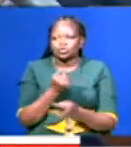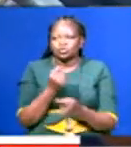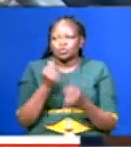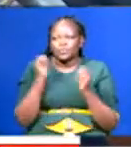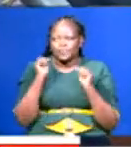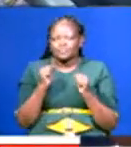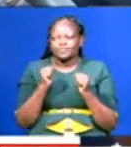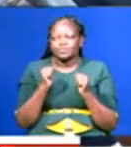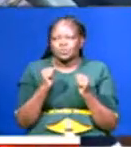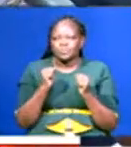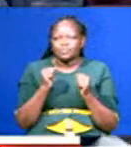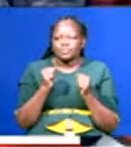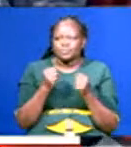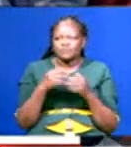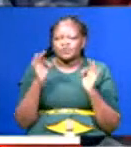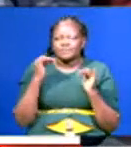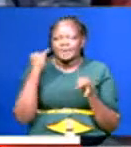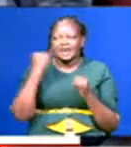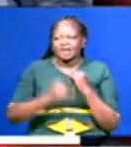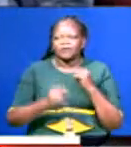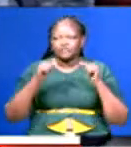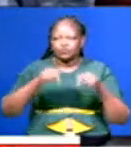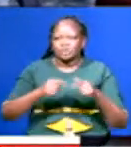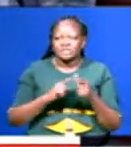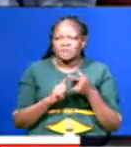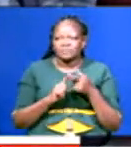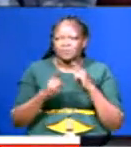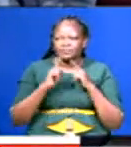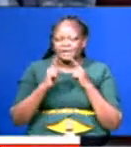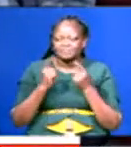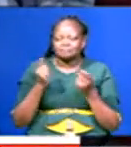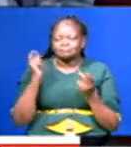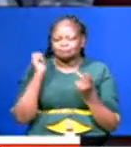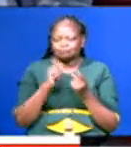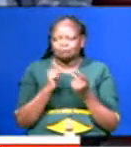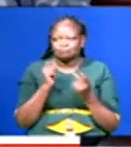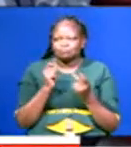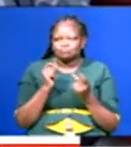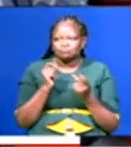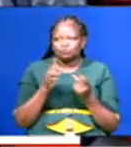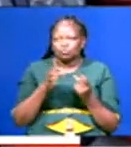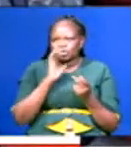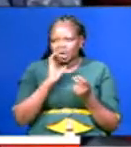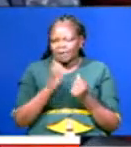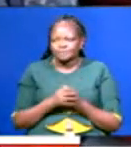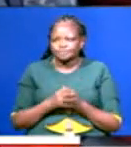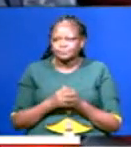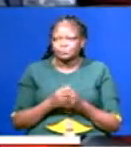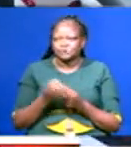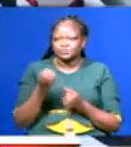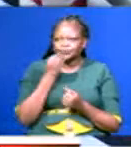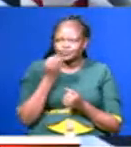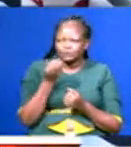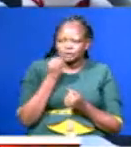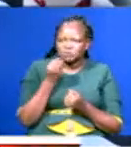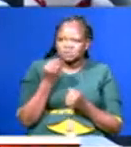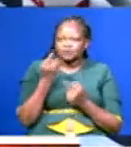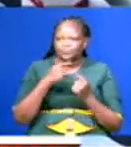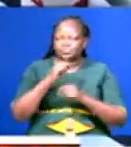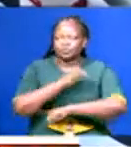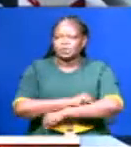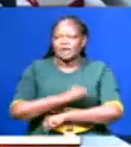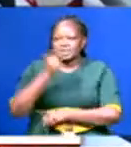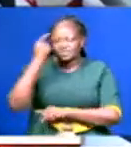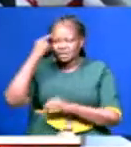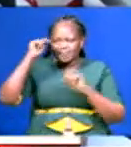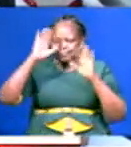discharged by end of today. We have taken samples of water food samples from the school. I think it's